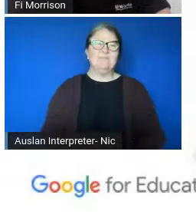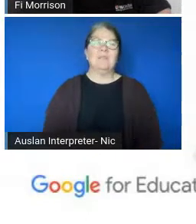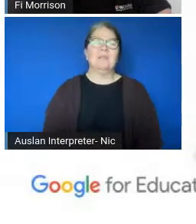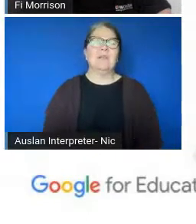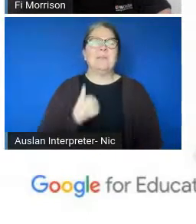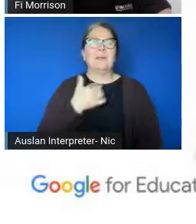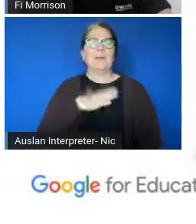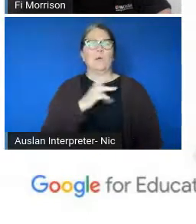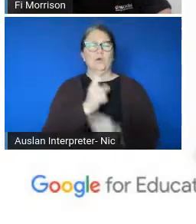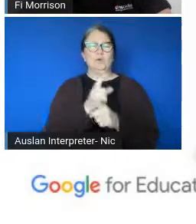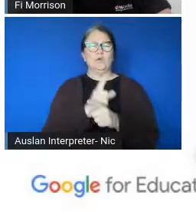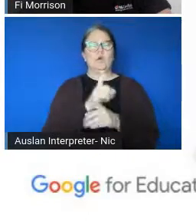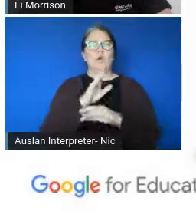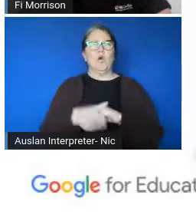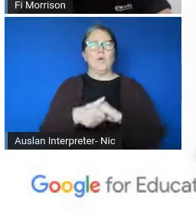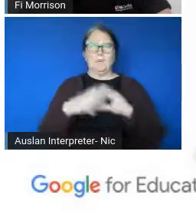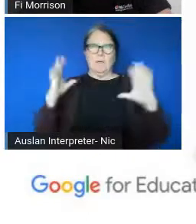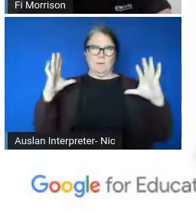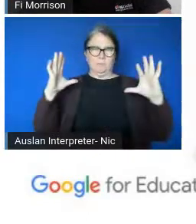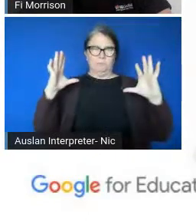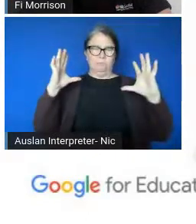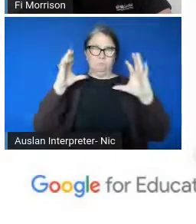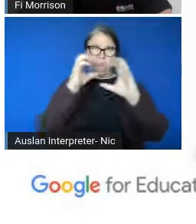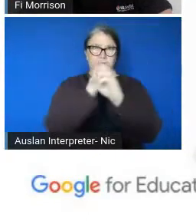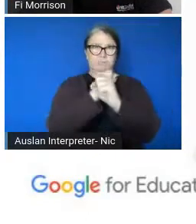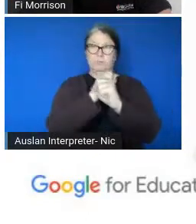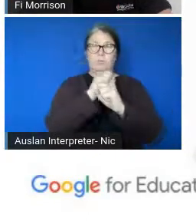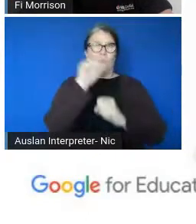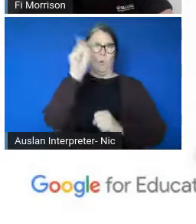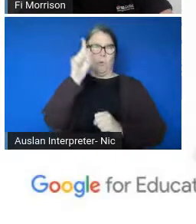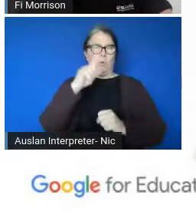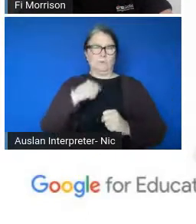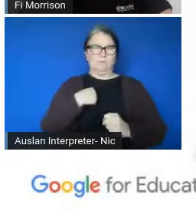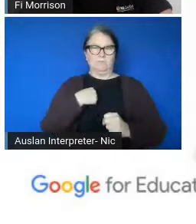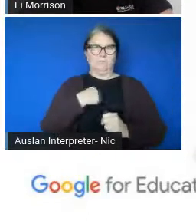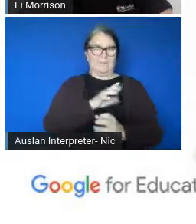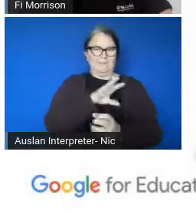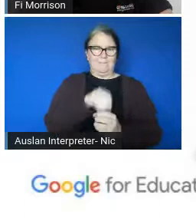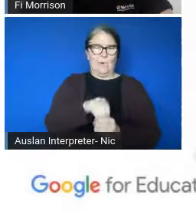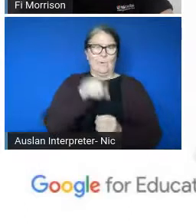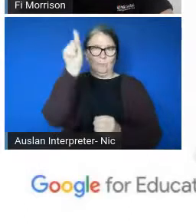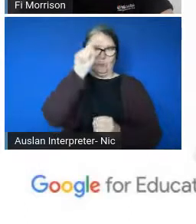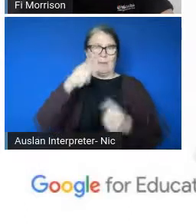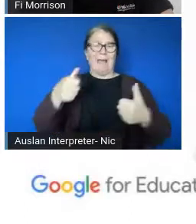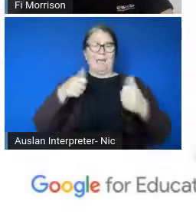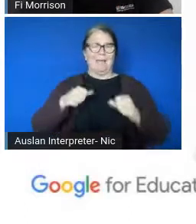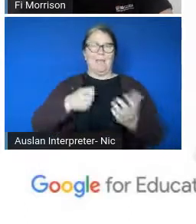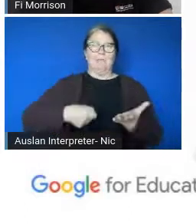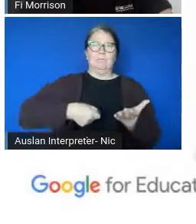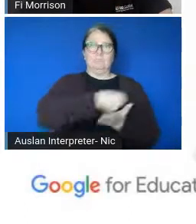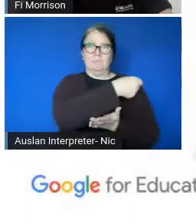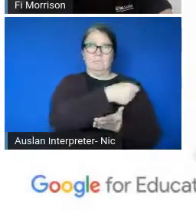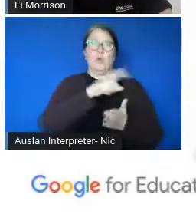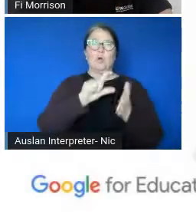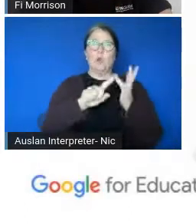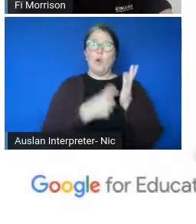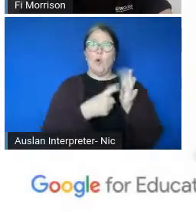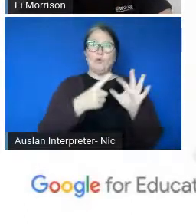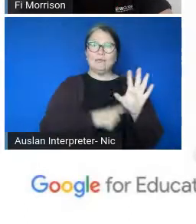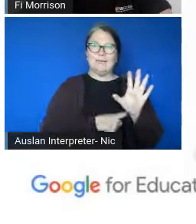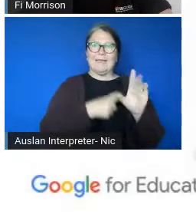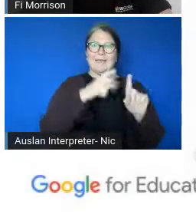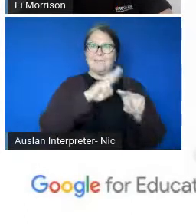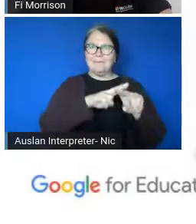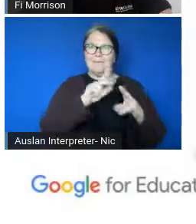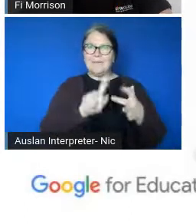the overview of today, and then we're going to pass straight back over to Corey, who's going to take us and Fee to take us through the